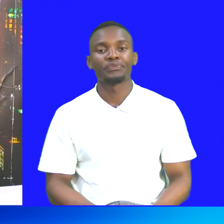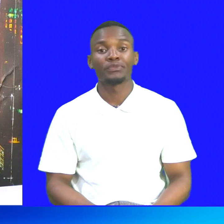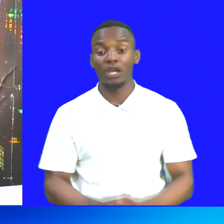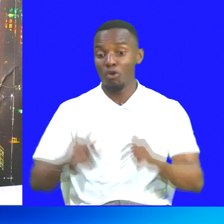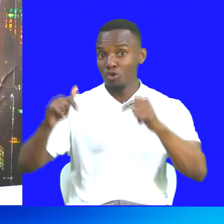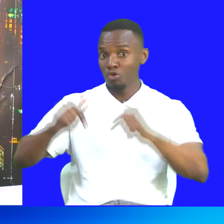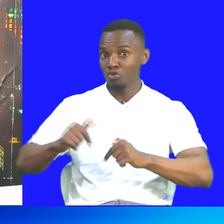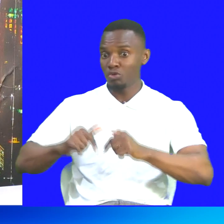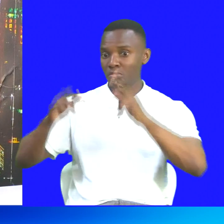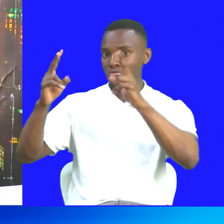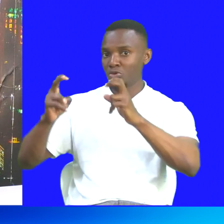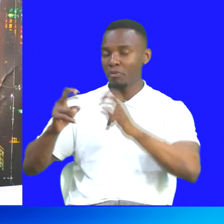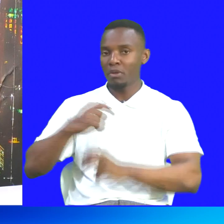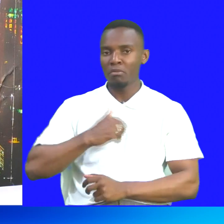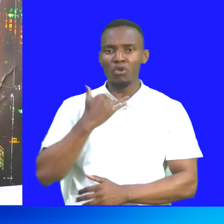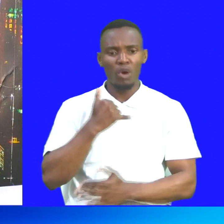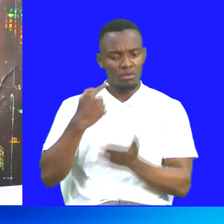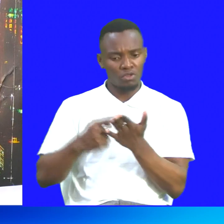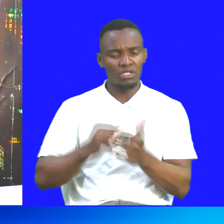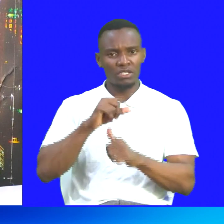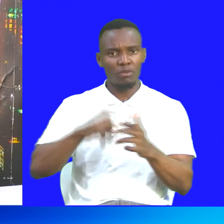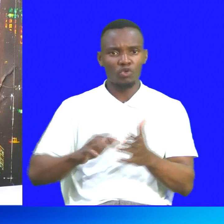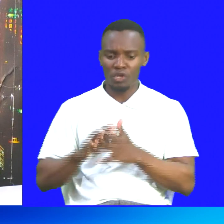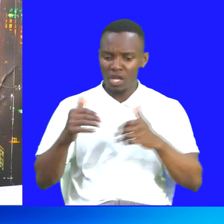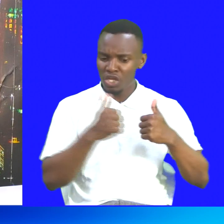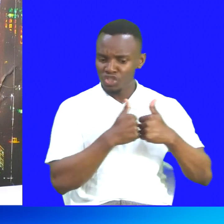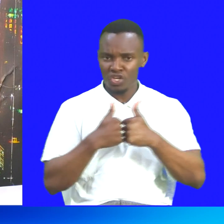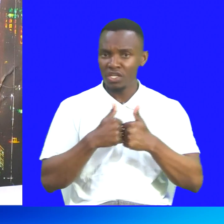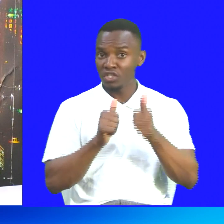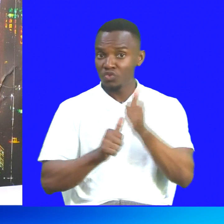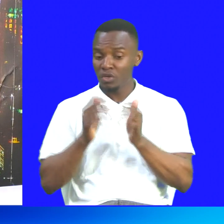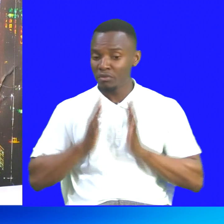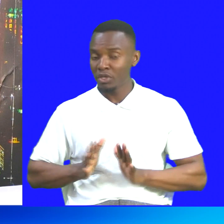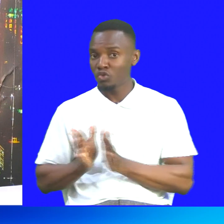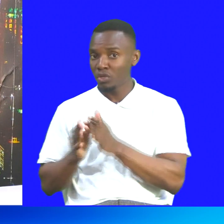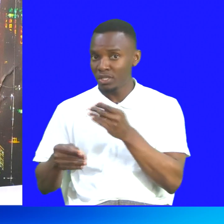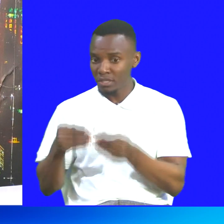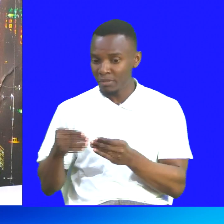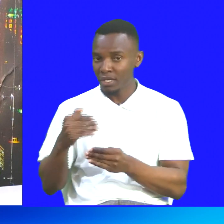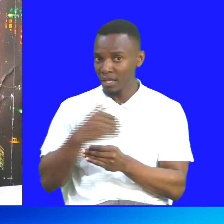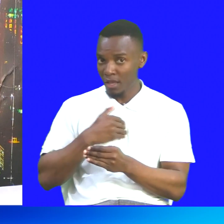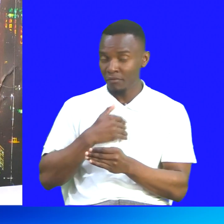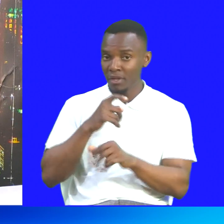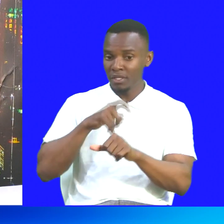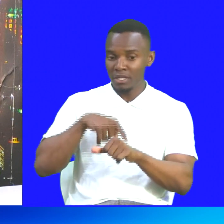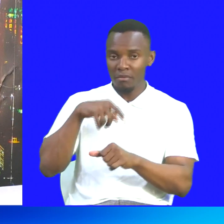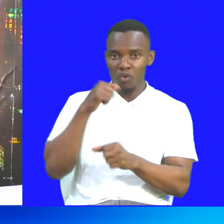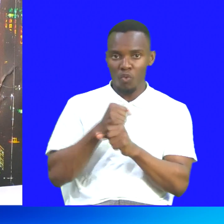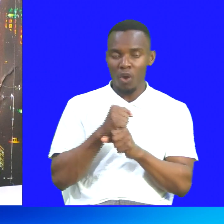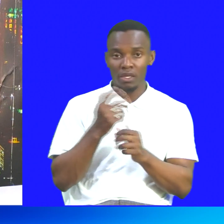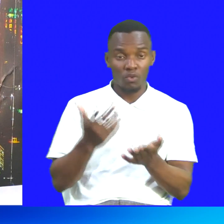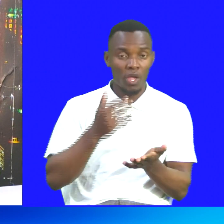Today's topic, I want us to talk about the challenges faced by persons with disabilities working in office